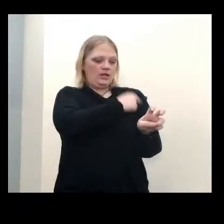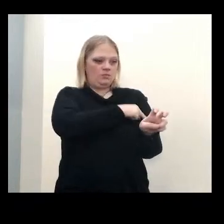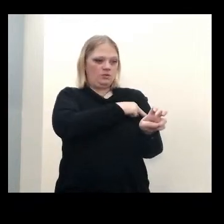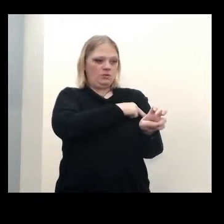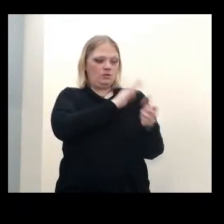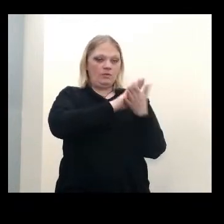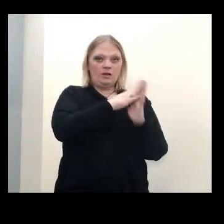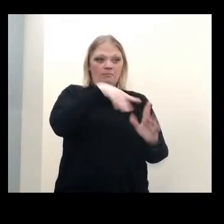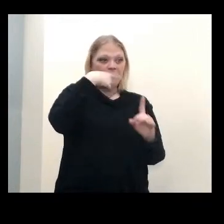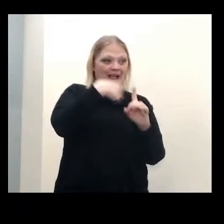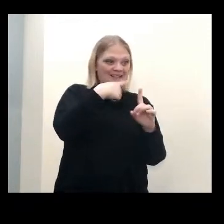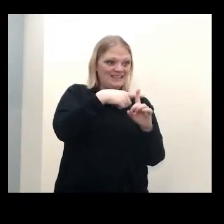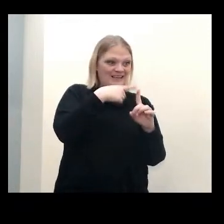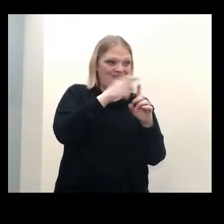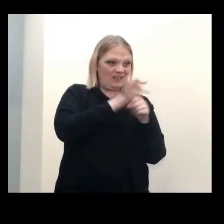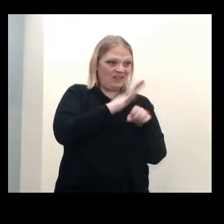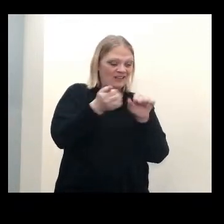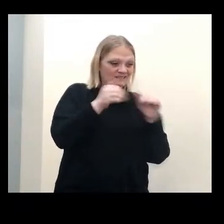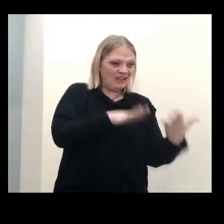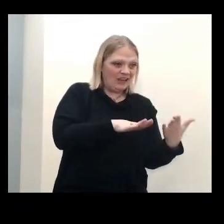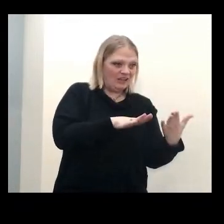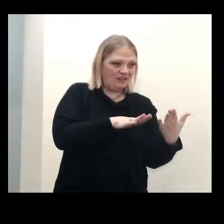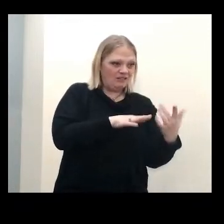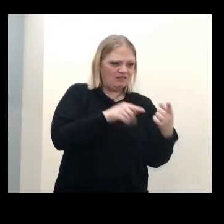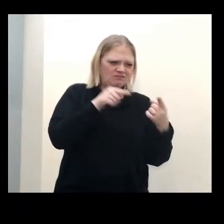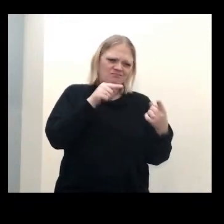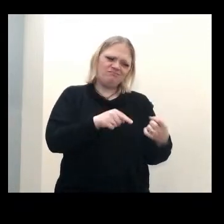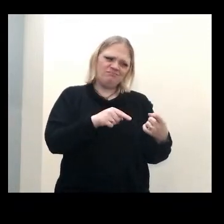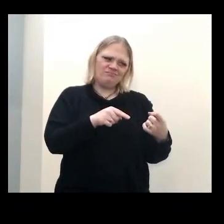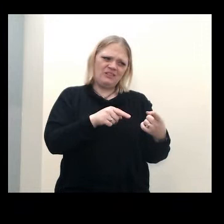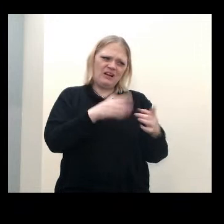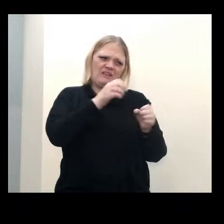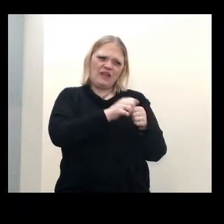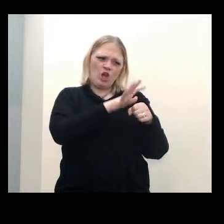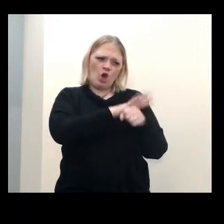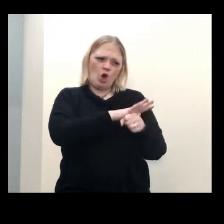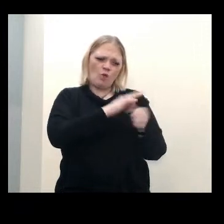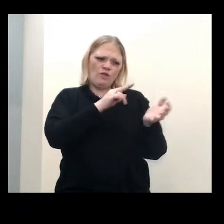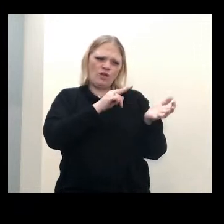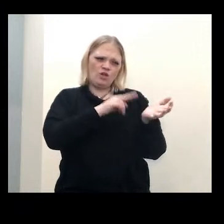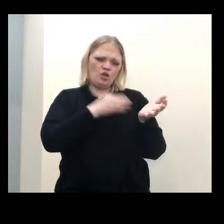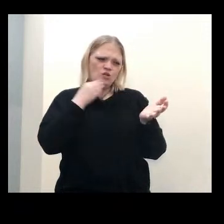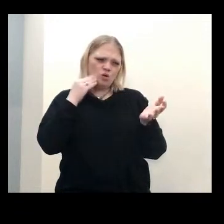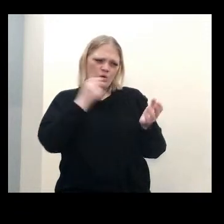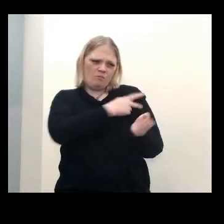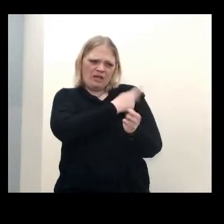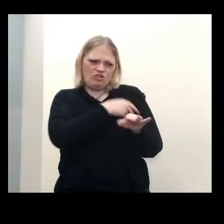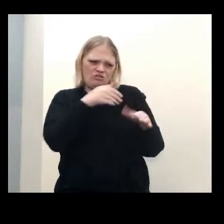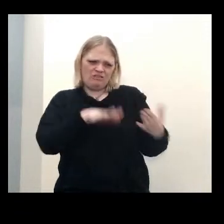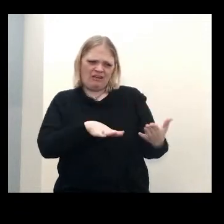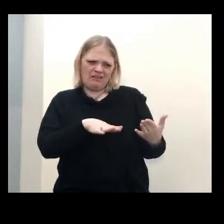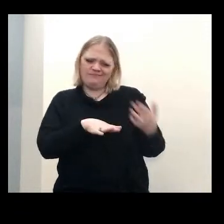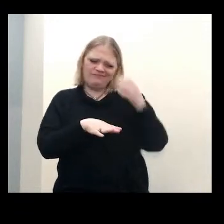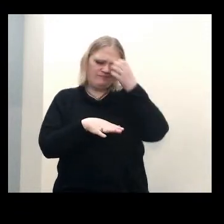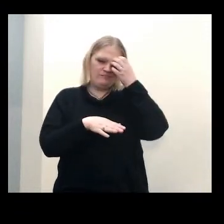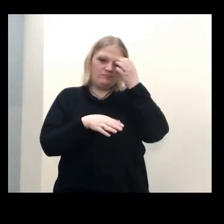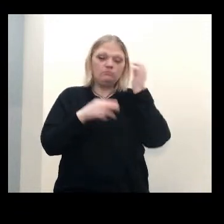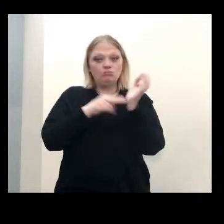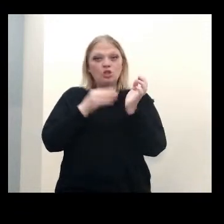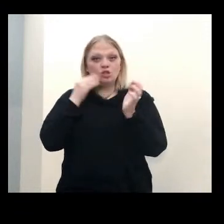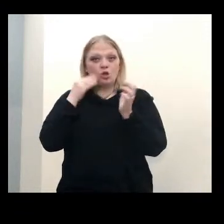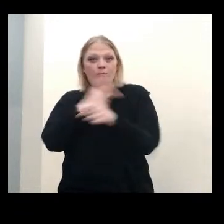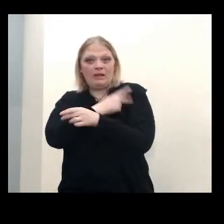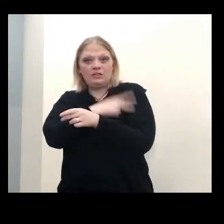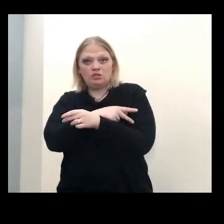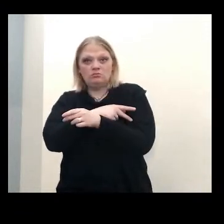positive in the hospital and dies? Are they a COVID-19 nursing home patient who died? Well, they were a nursing home patient. They died of COVID-19, but